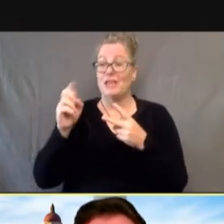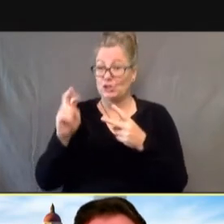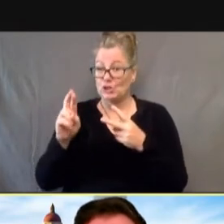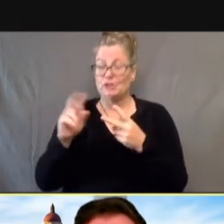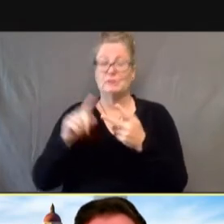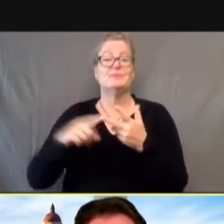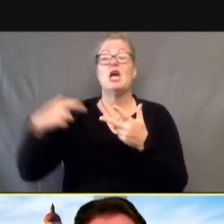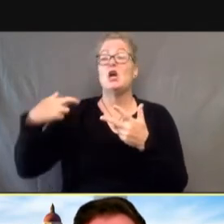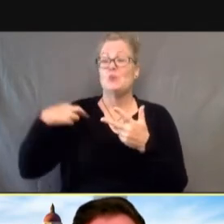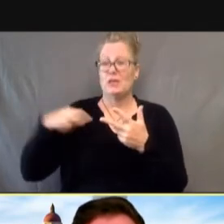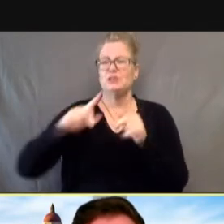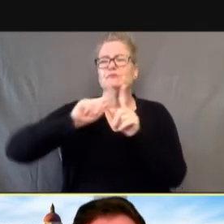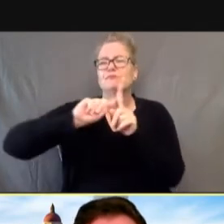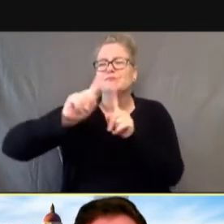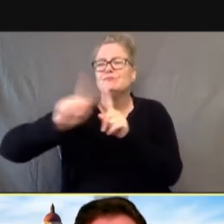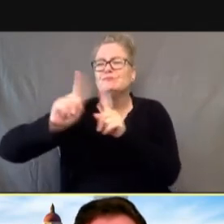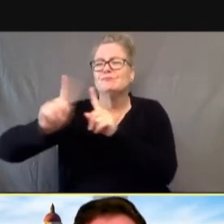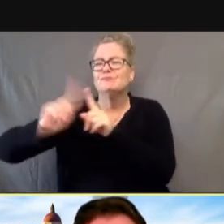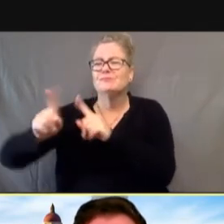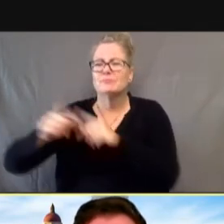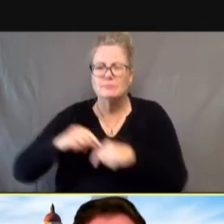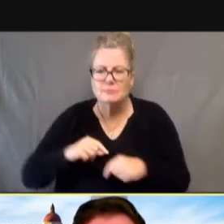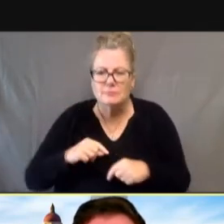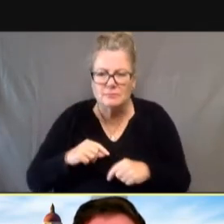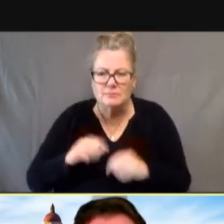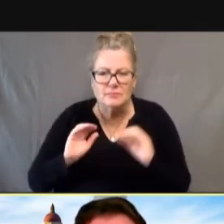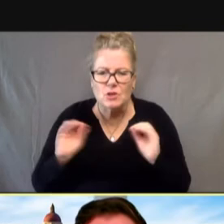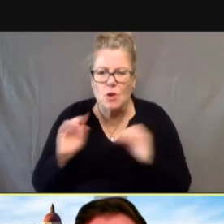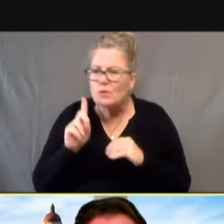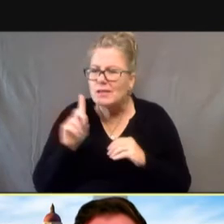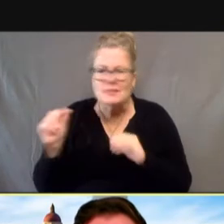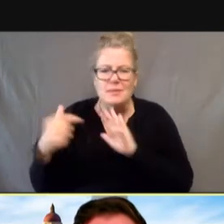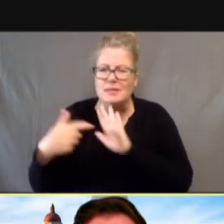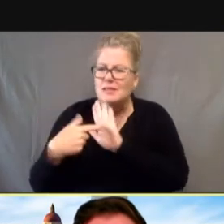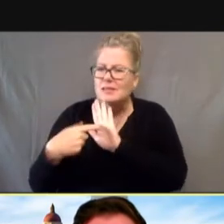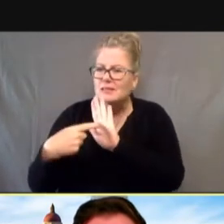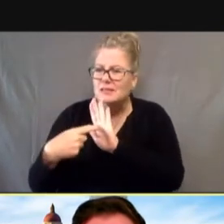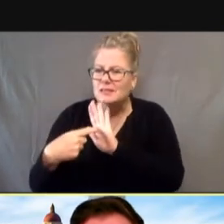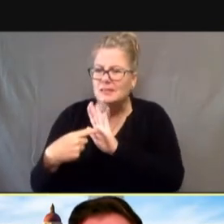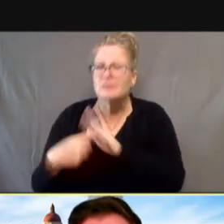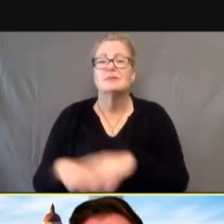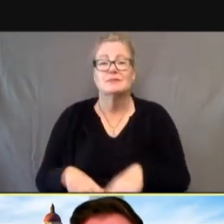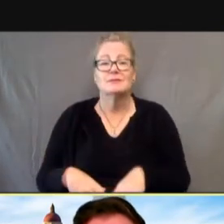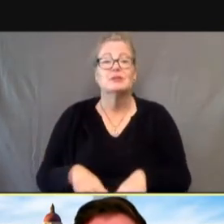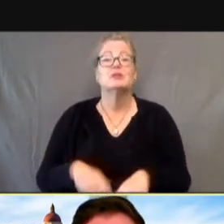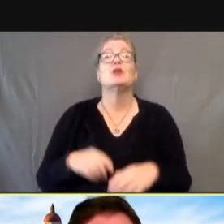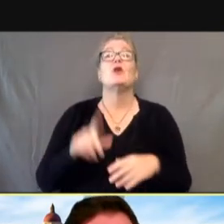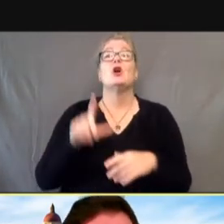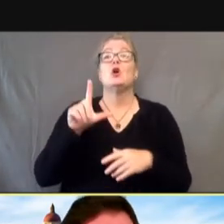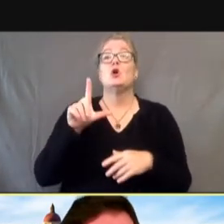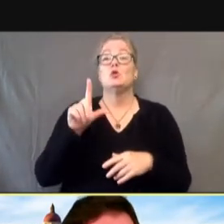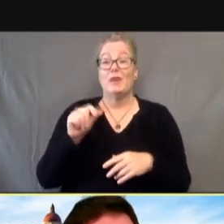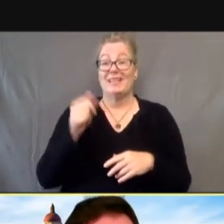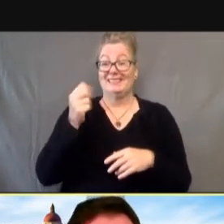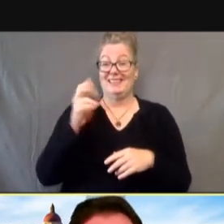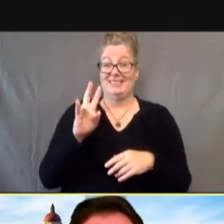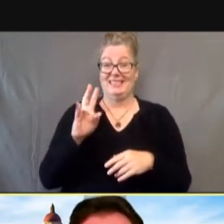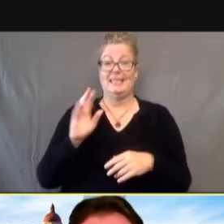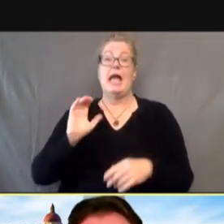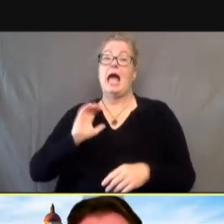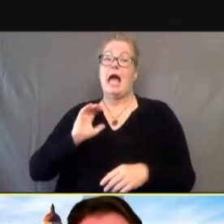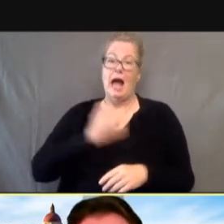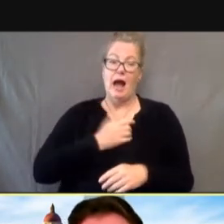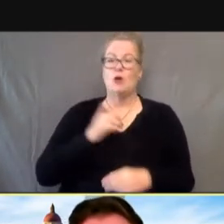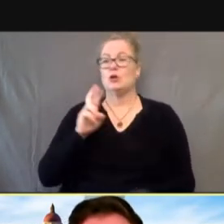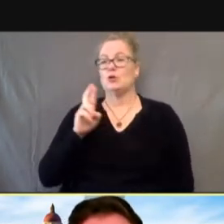represented. And then late 2017, our Radiology Diversity Committee launched, and this is